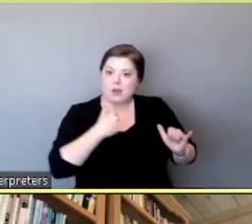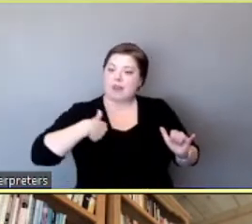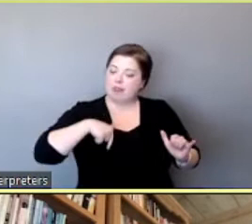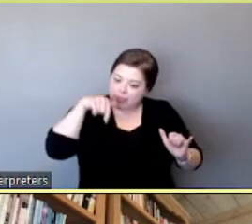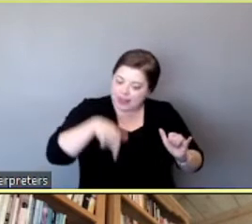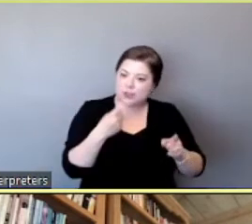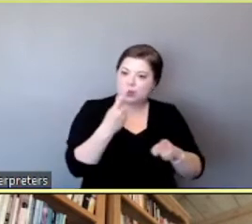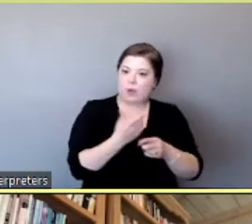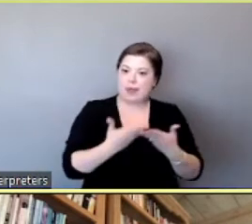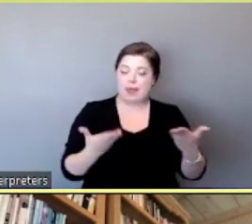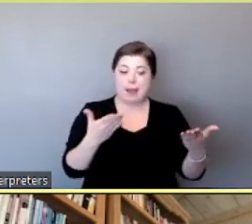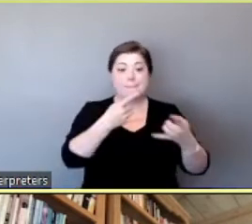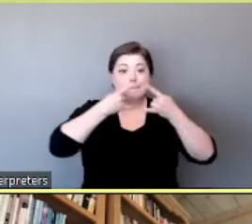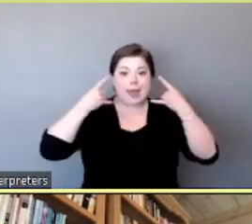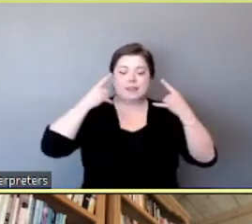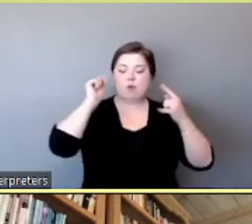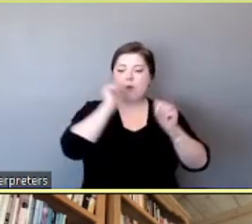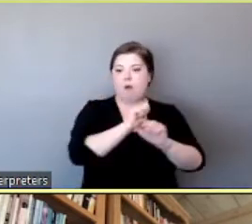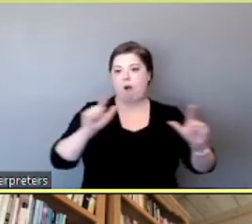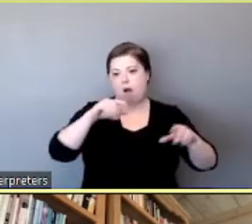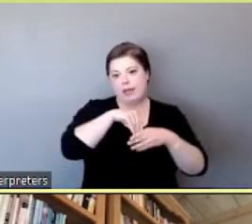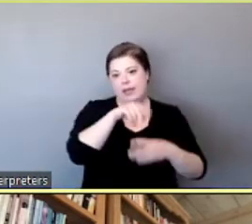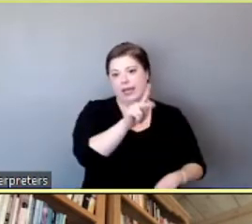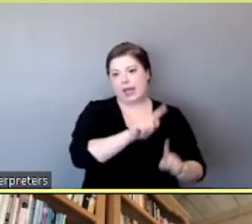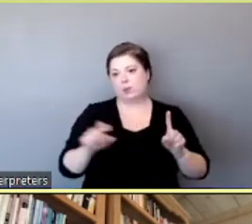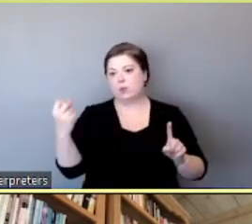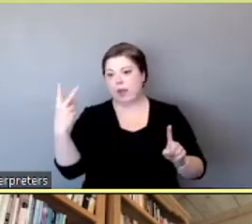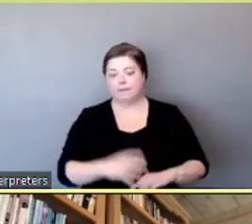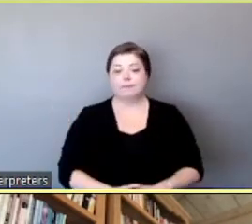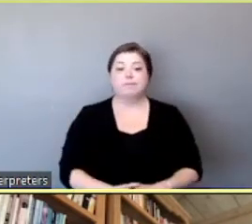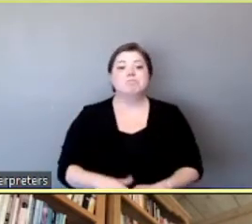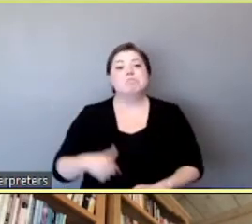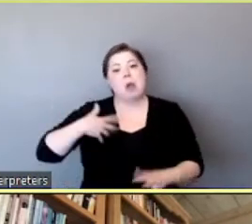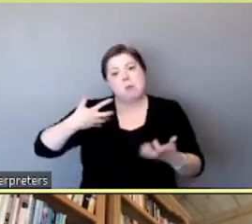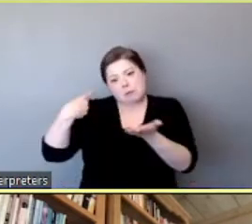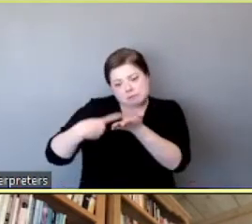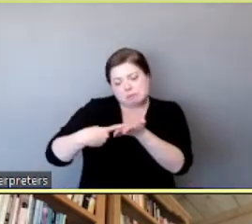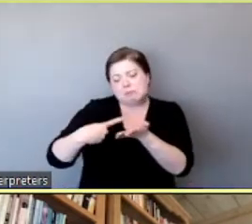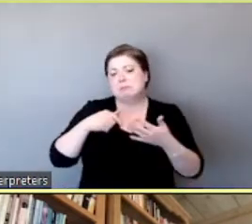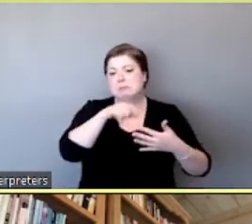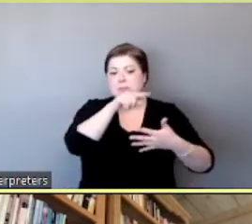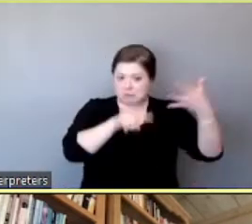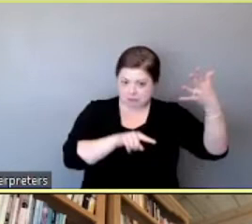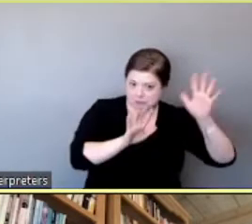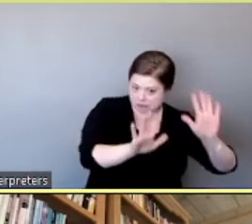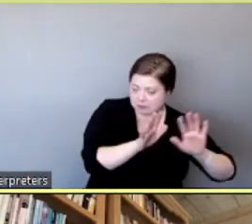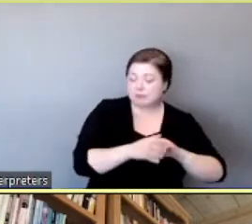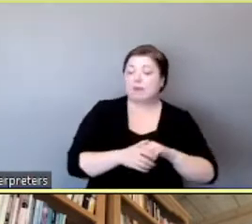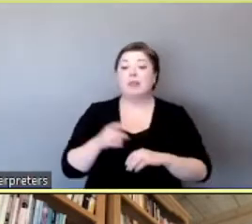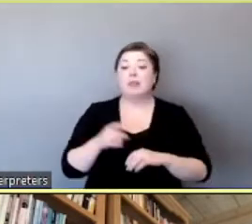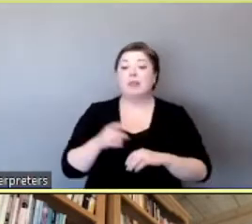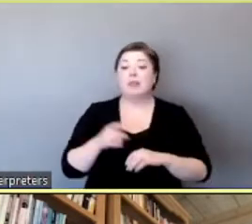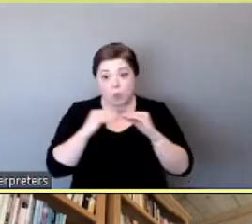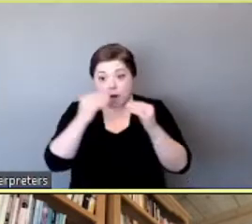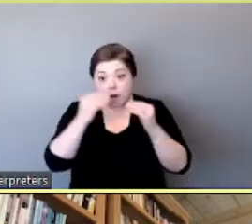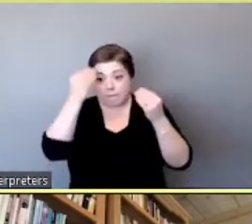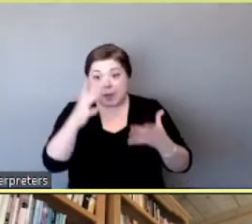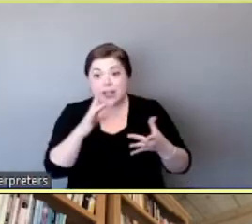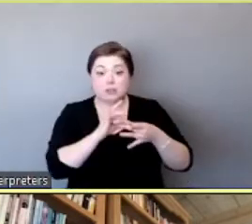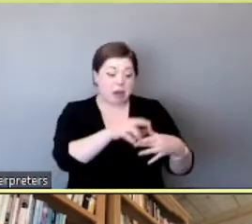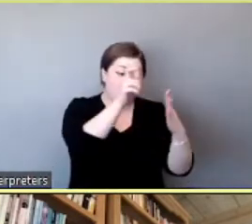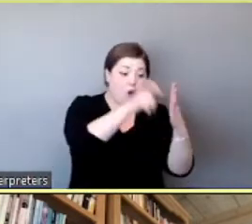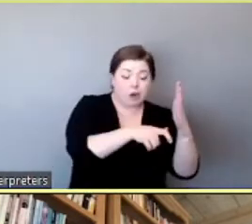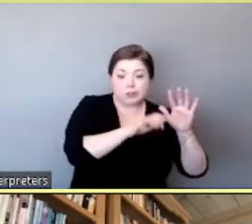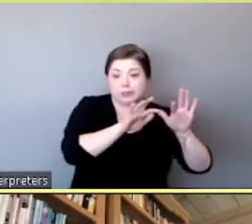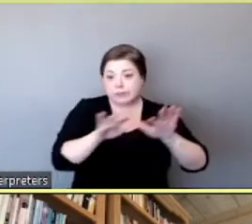so I just want to go through some of the data. We have more information on the website about all the articles on masking, and also